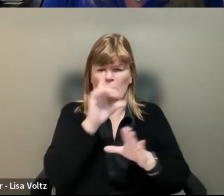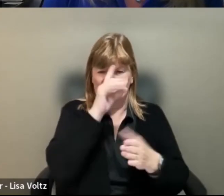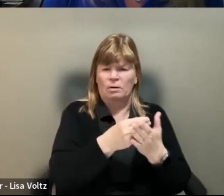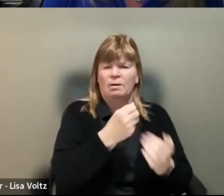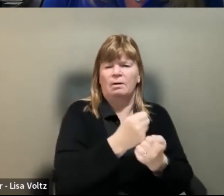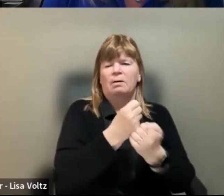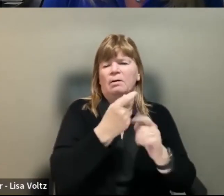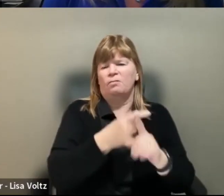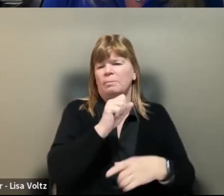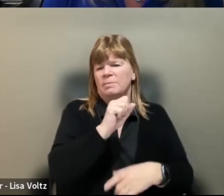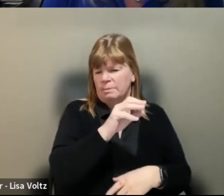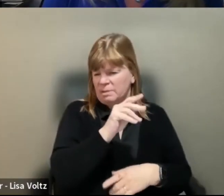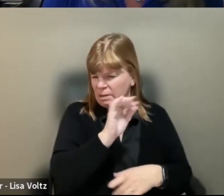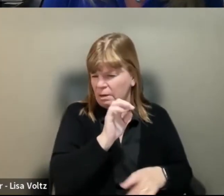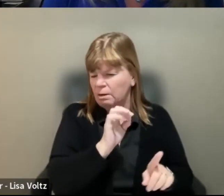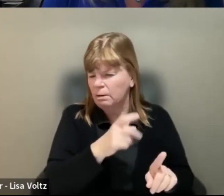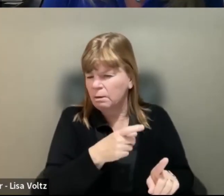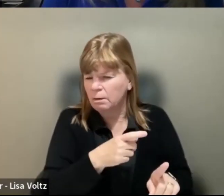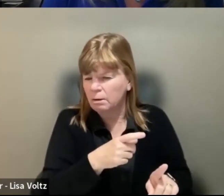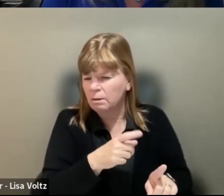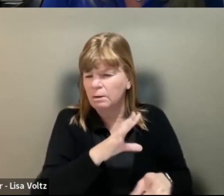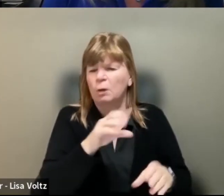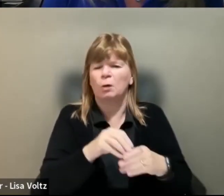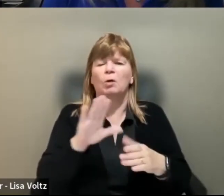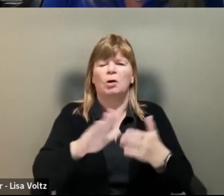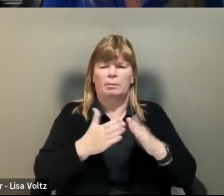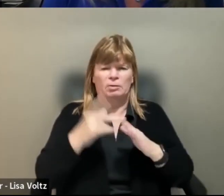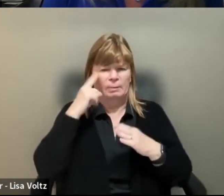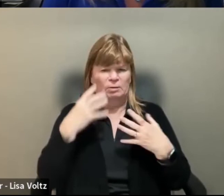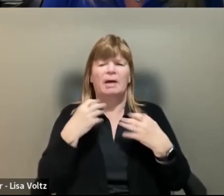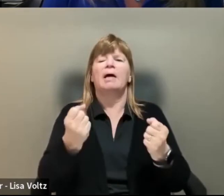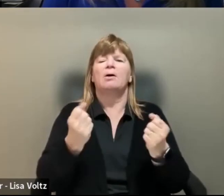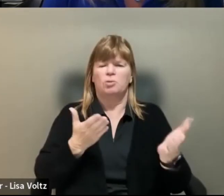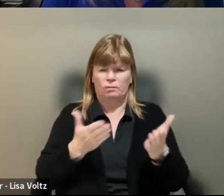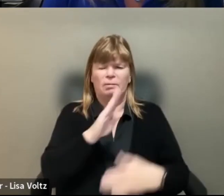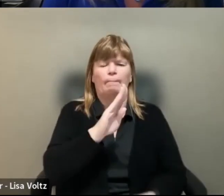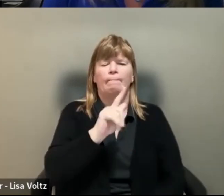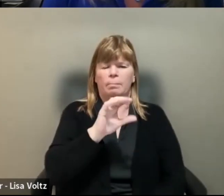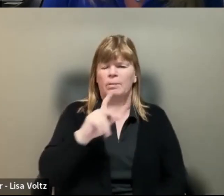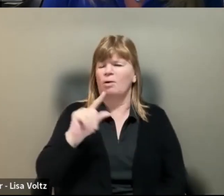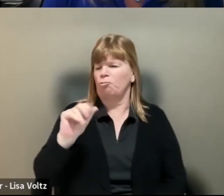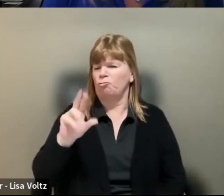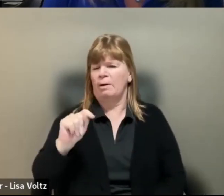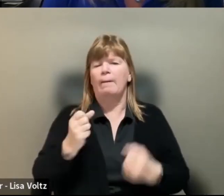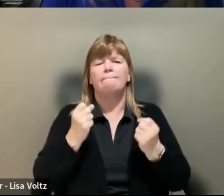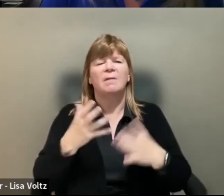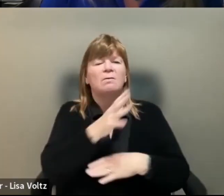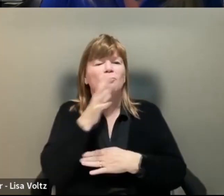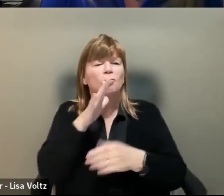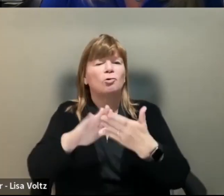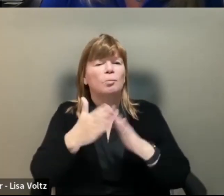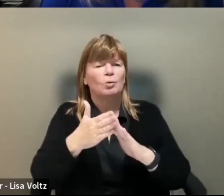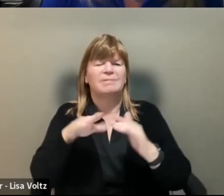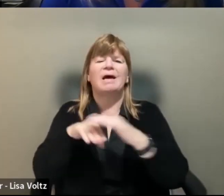might investigate includes the Community Mental Health Services Block Grant. A lot of our rural communities access those